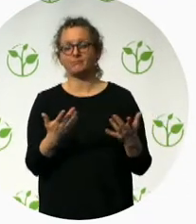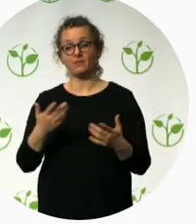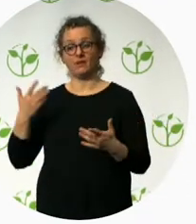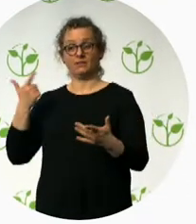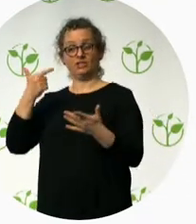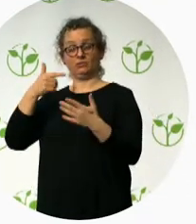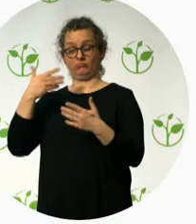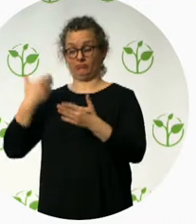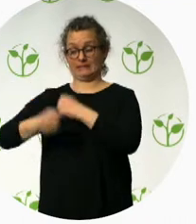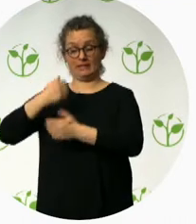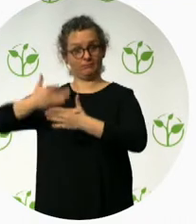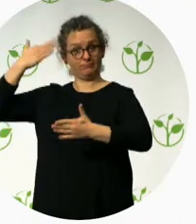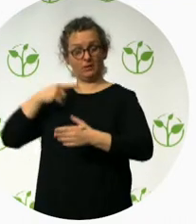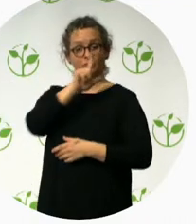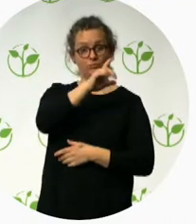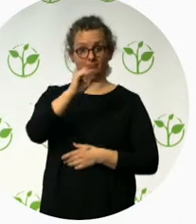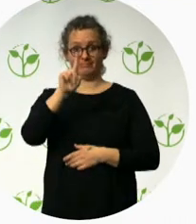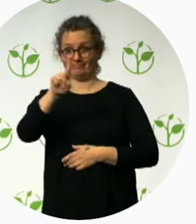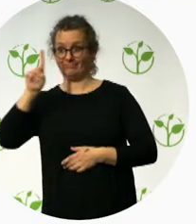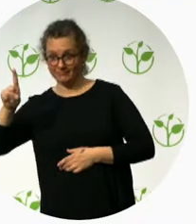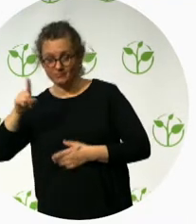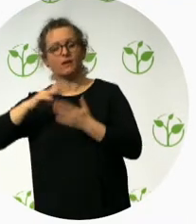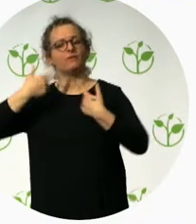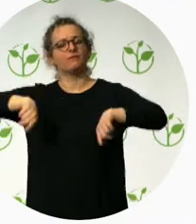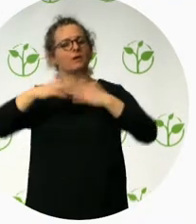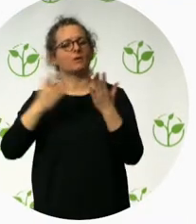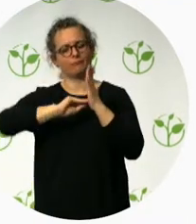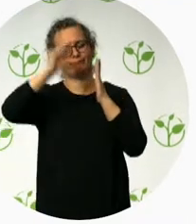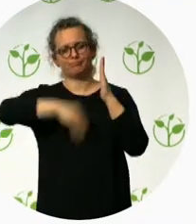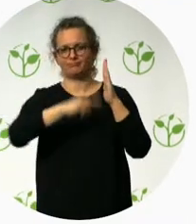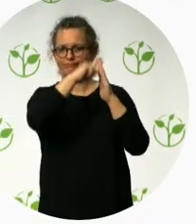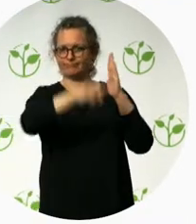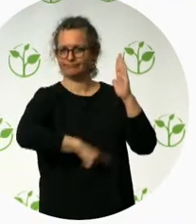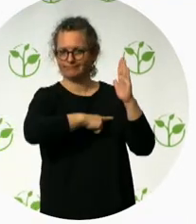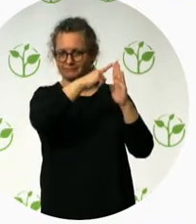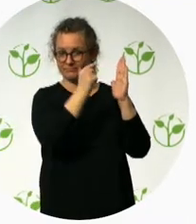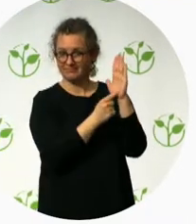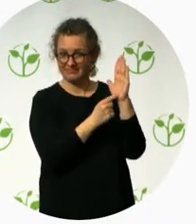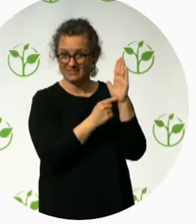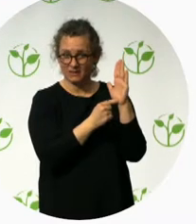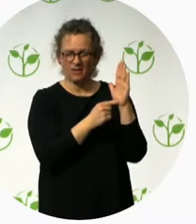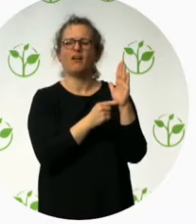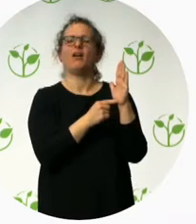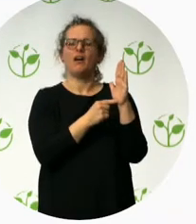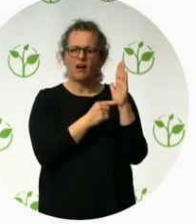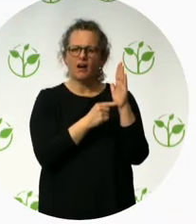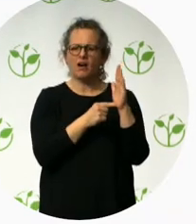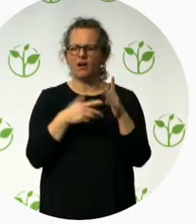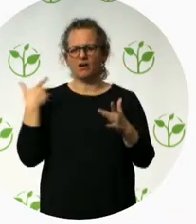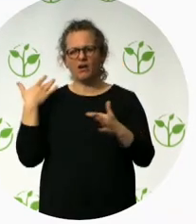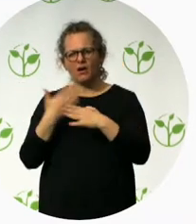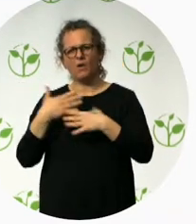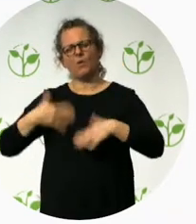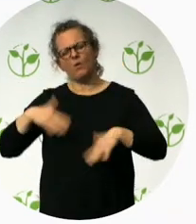the government didn't have a lot to do on this area. Most of the activities is developed